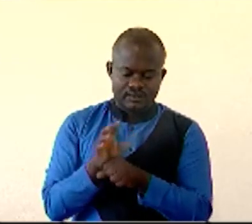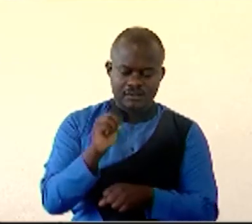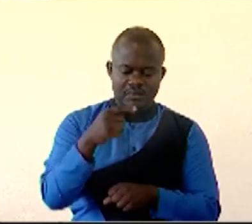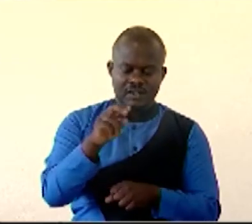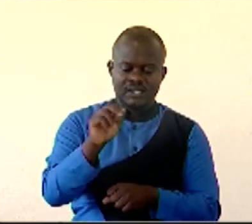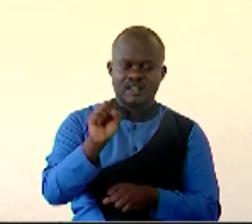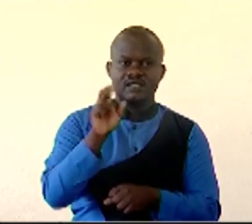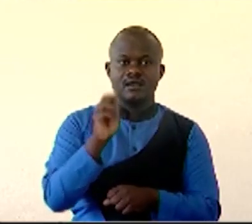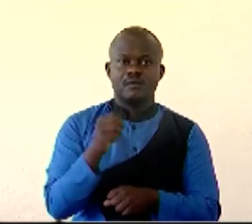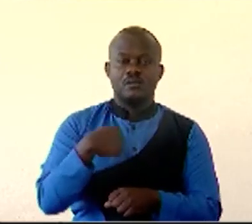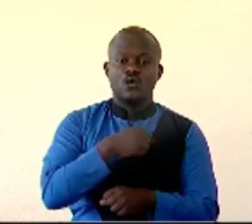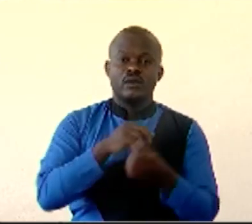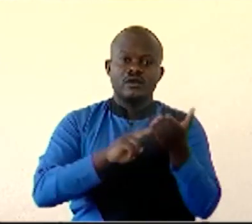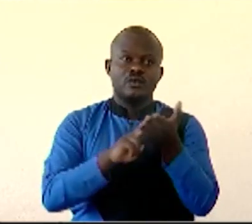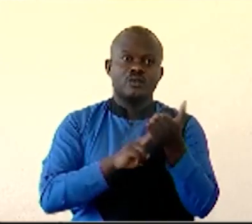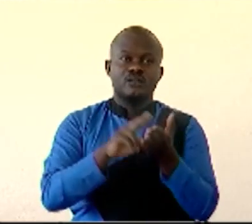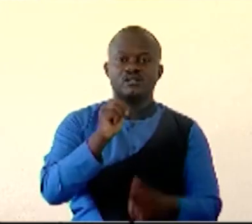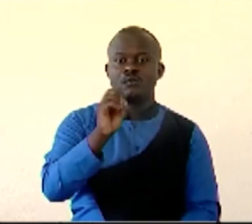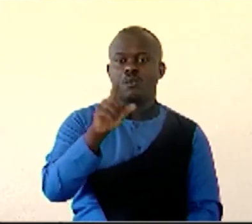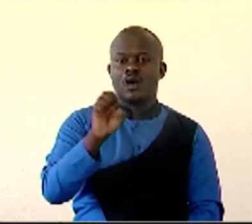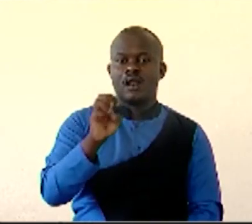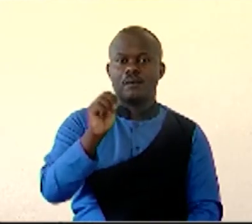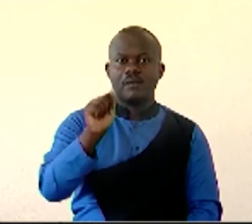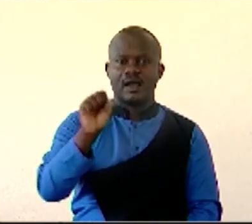magnesium. We use molar mass